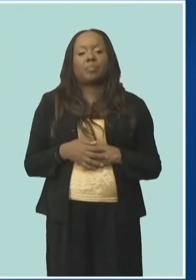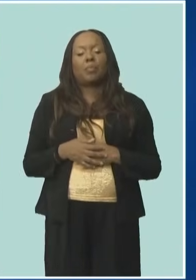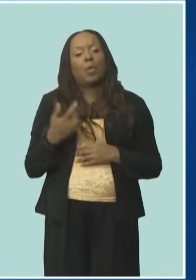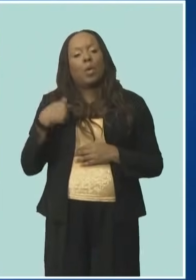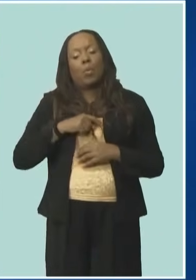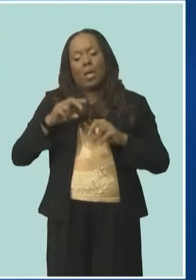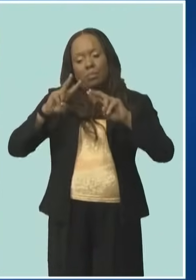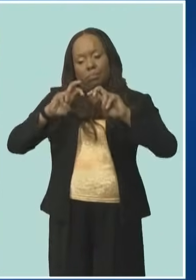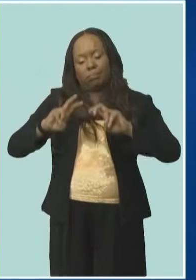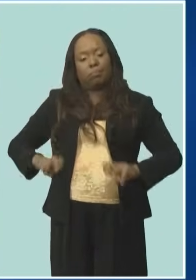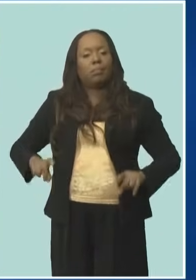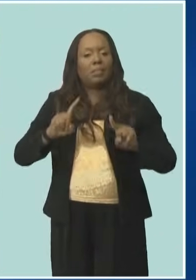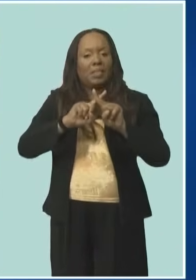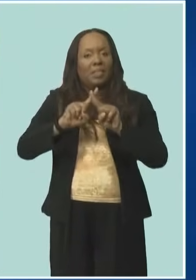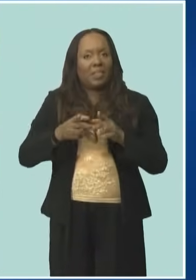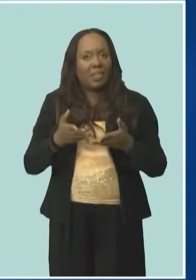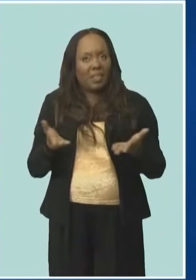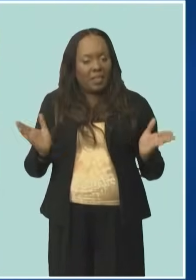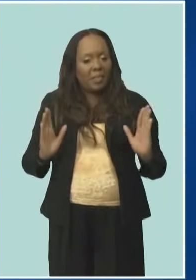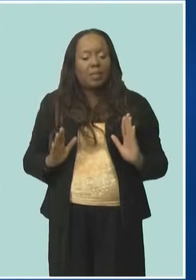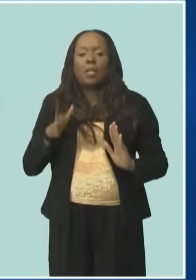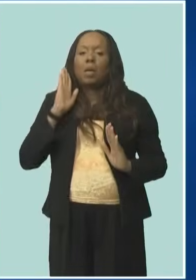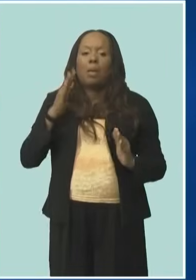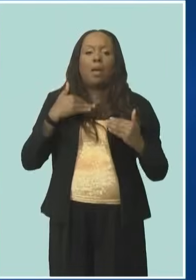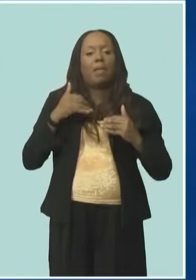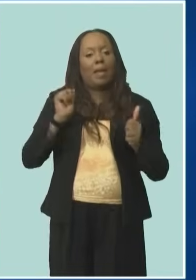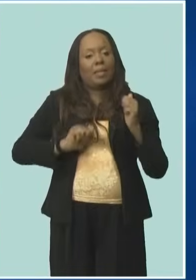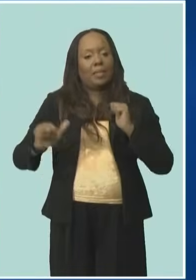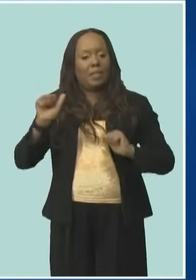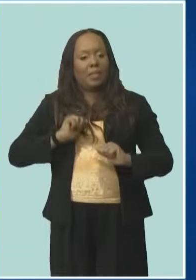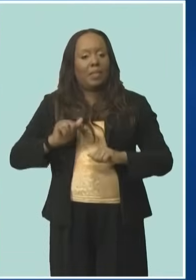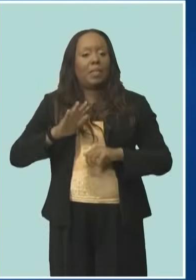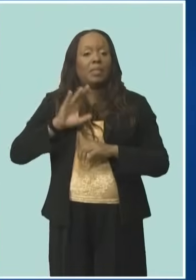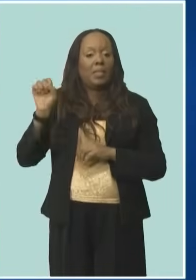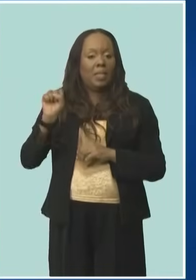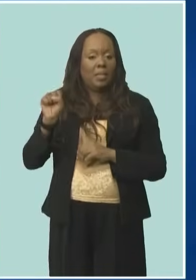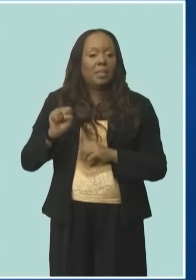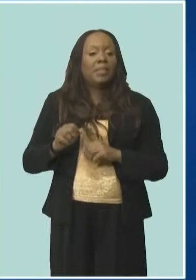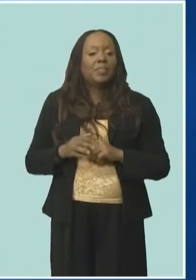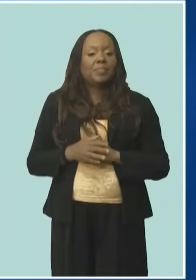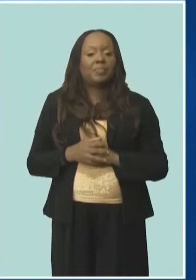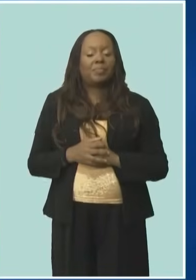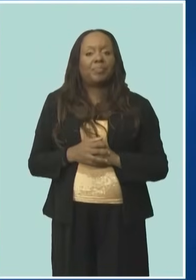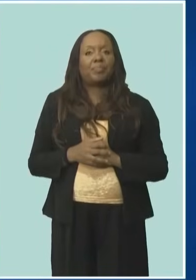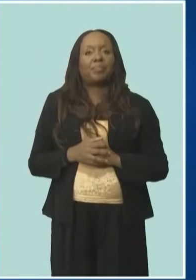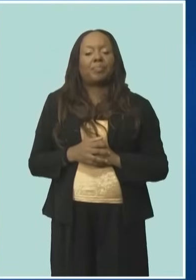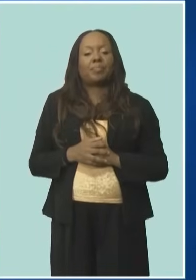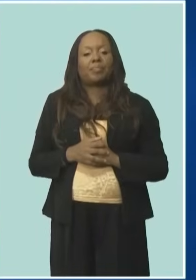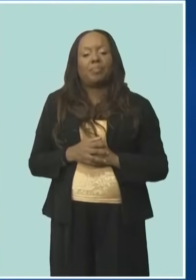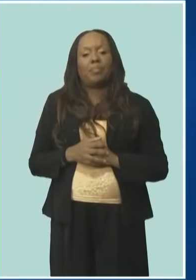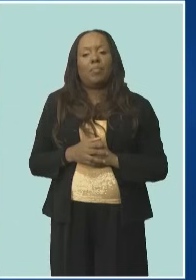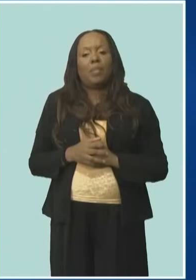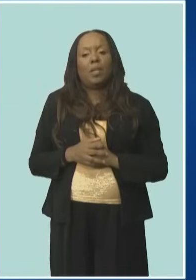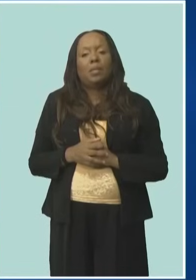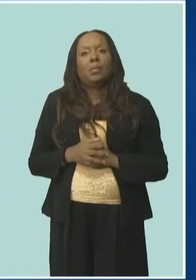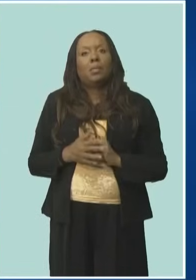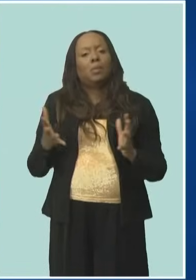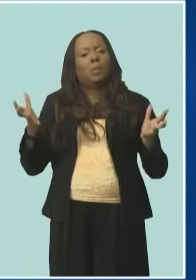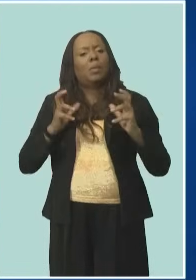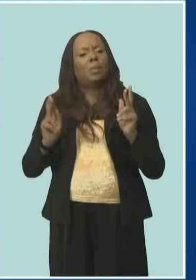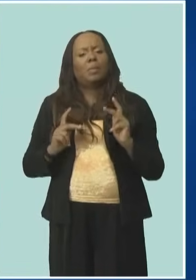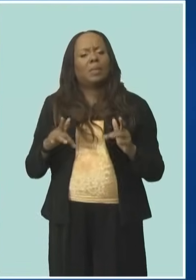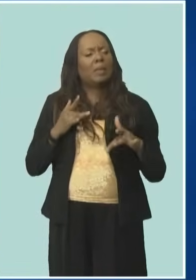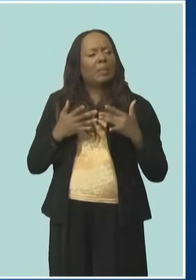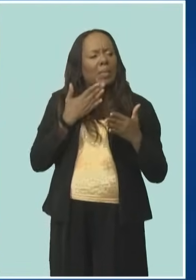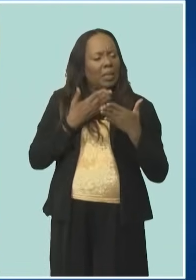things, where we're going to have an activity on Saturday to get people into the right mood and